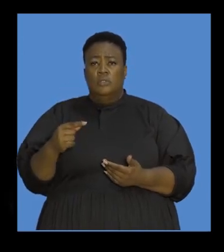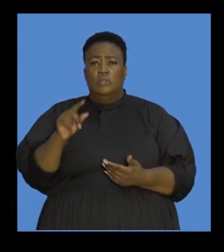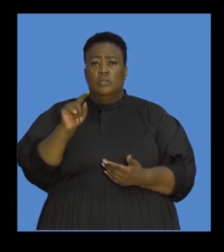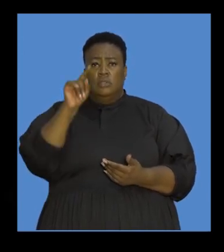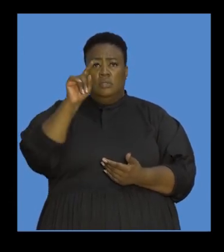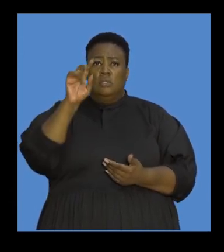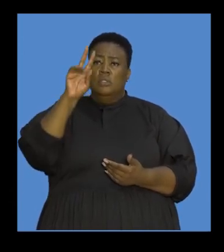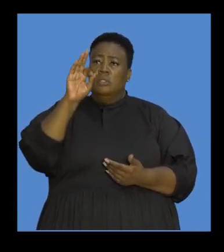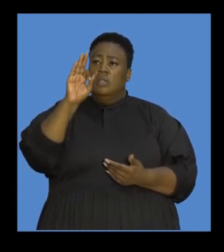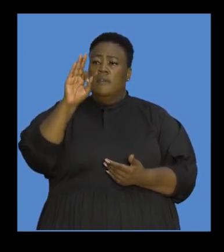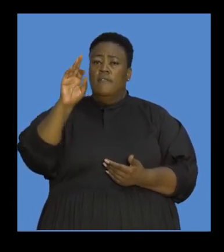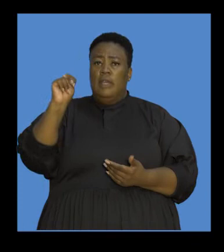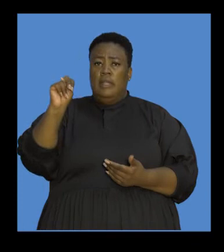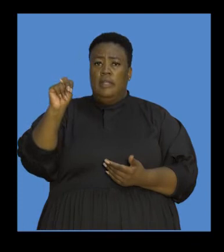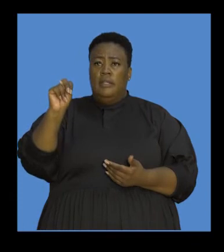Fn.